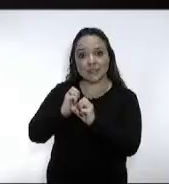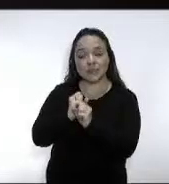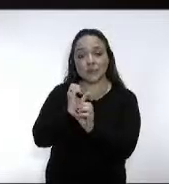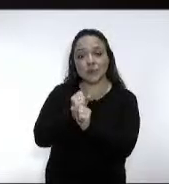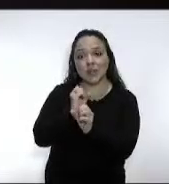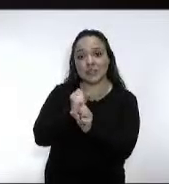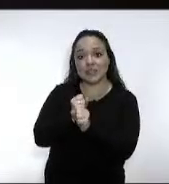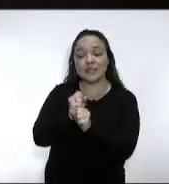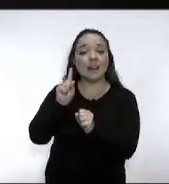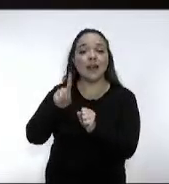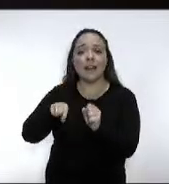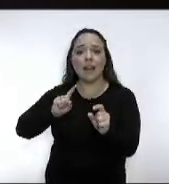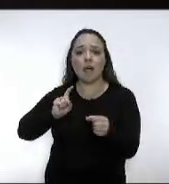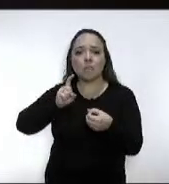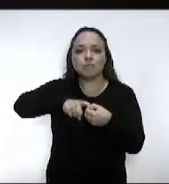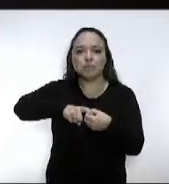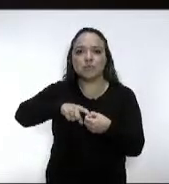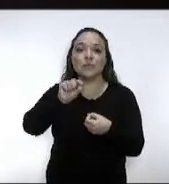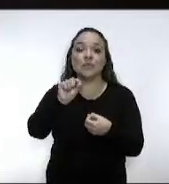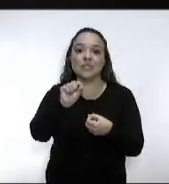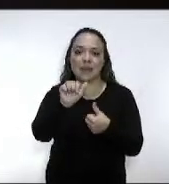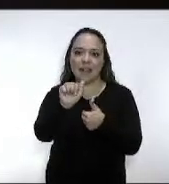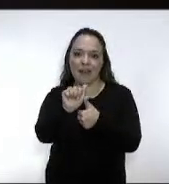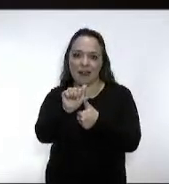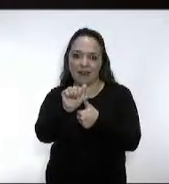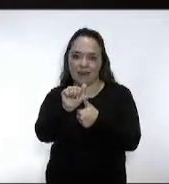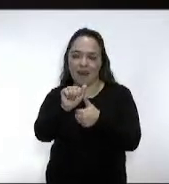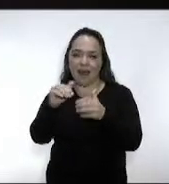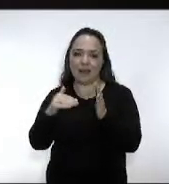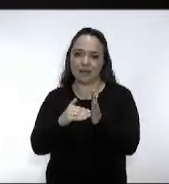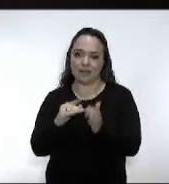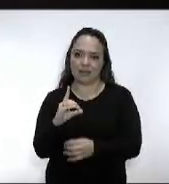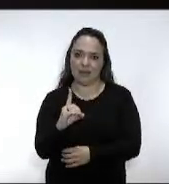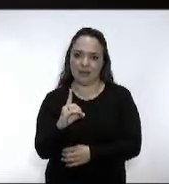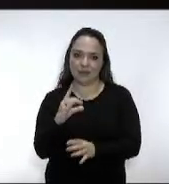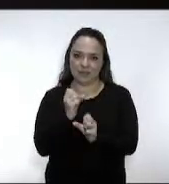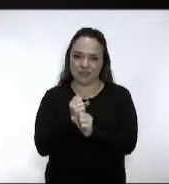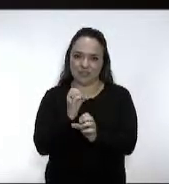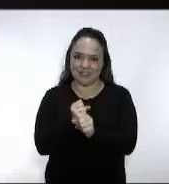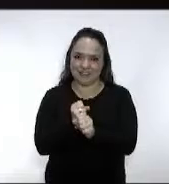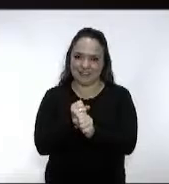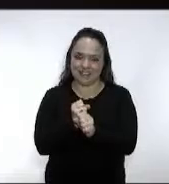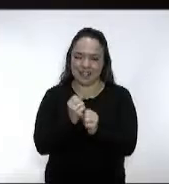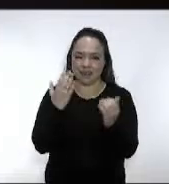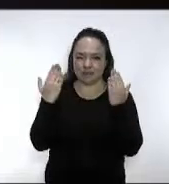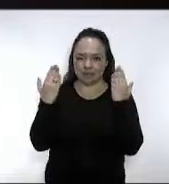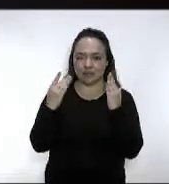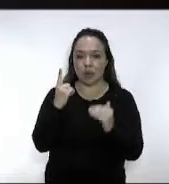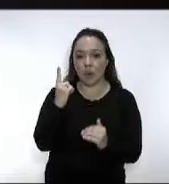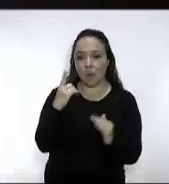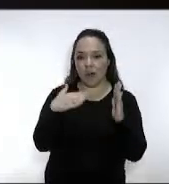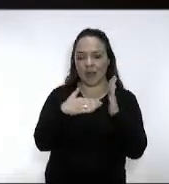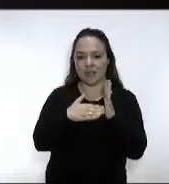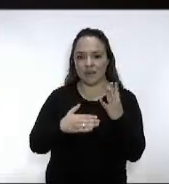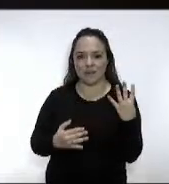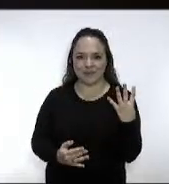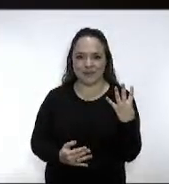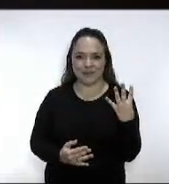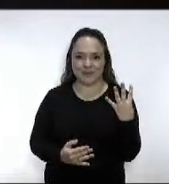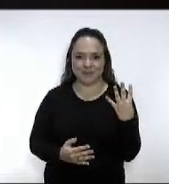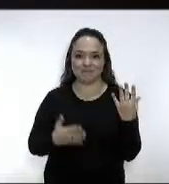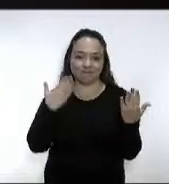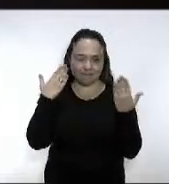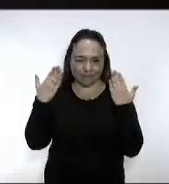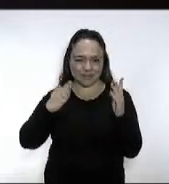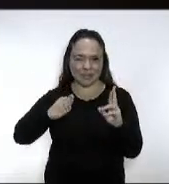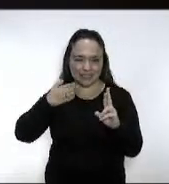according to the American pattern, in which their grades are related in concepts of A to D, with numerical equivalent from 1